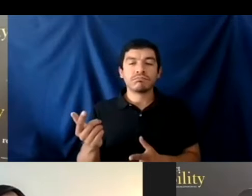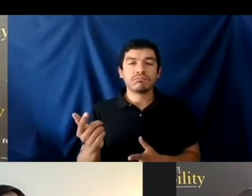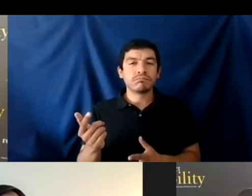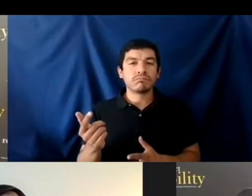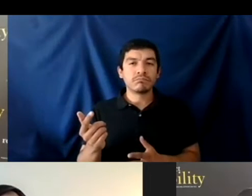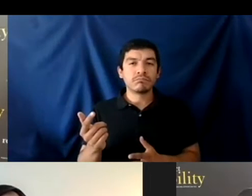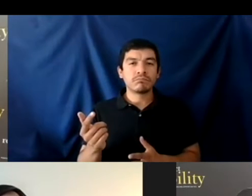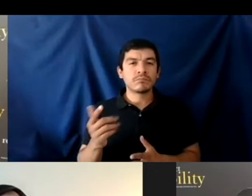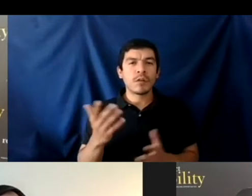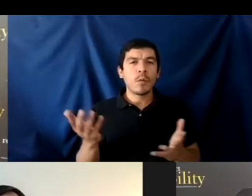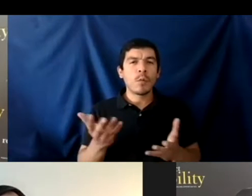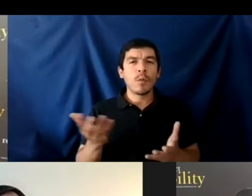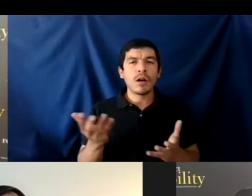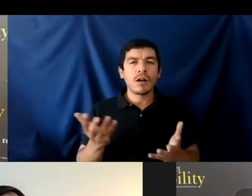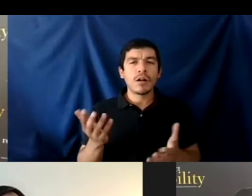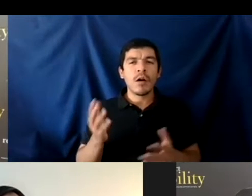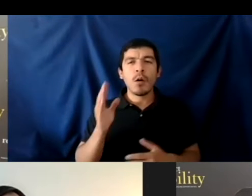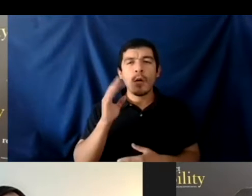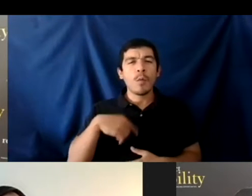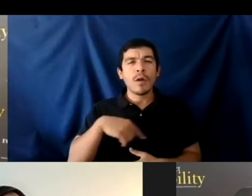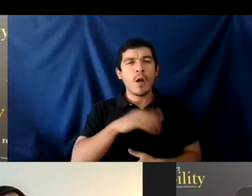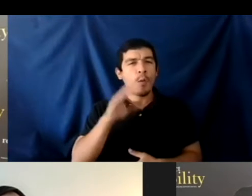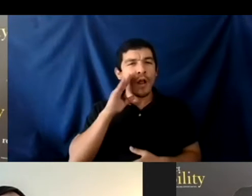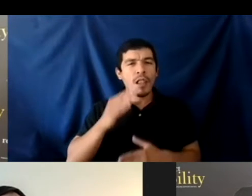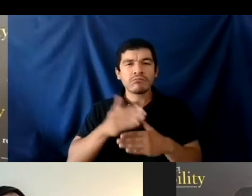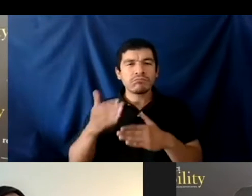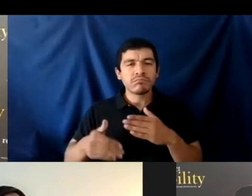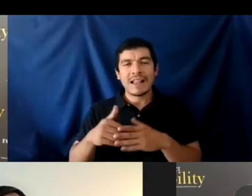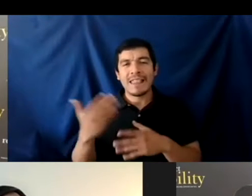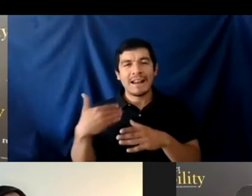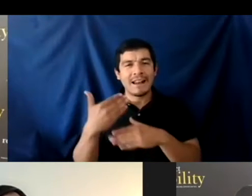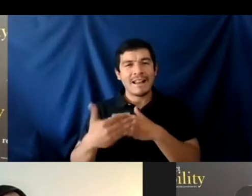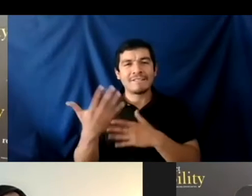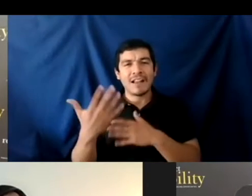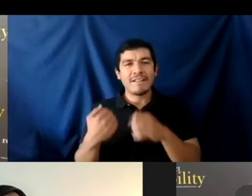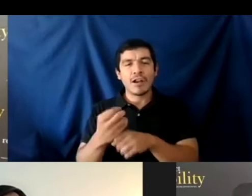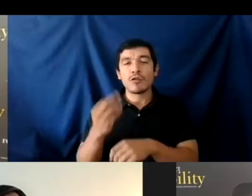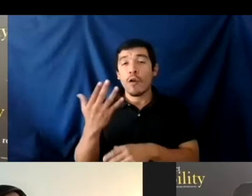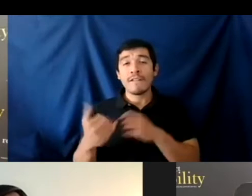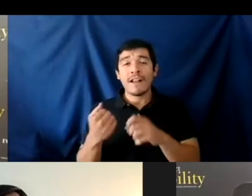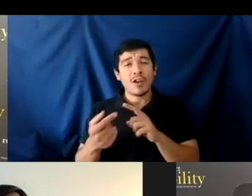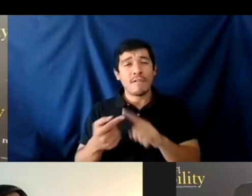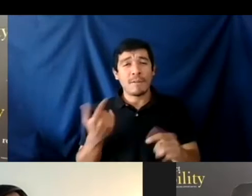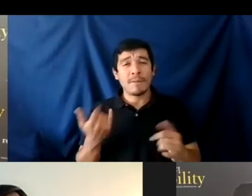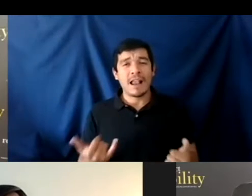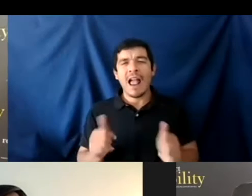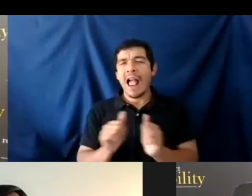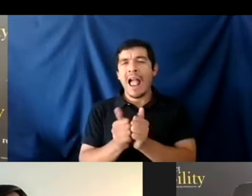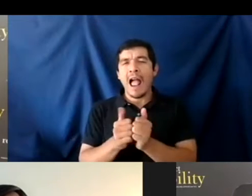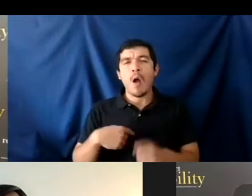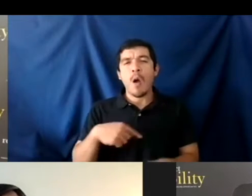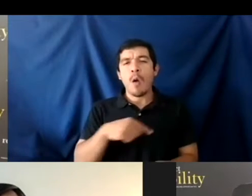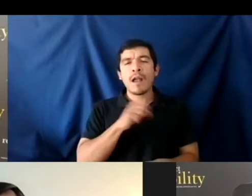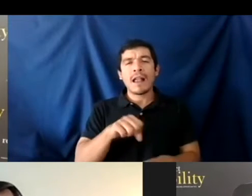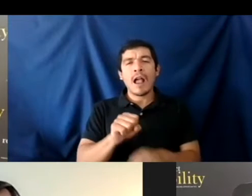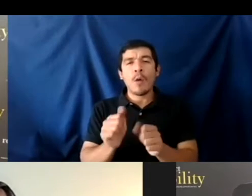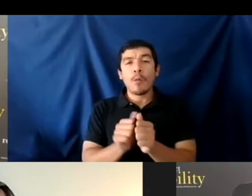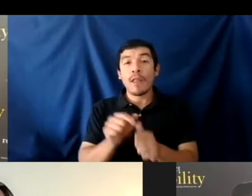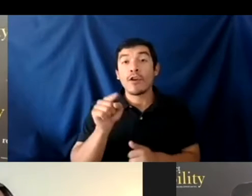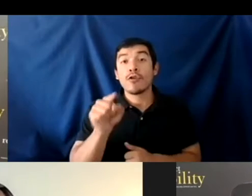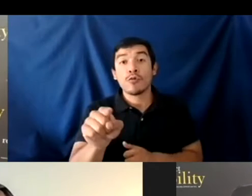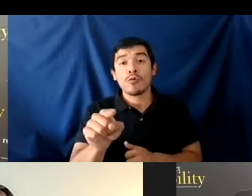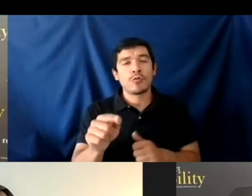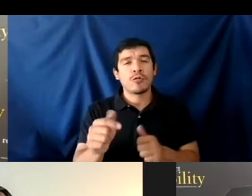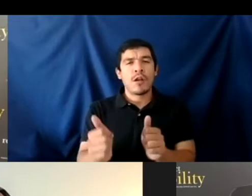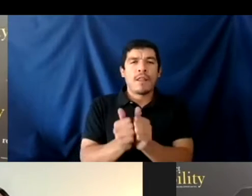what will be accomplished within the next 5 years or by 5 years from now? How is it that we can work with you to collaborate?